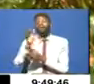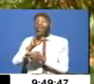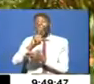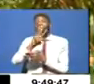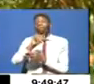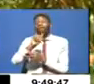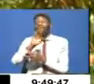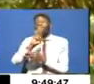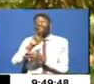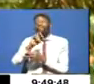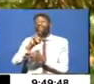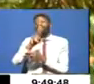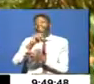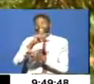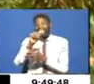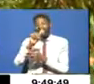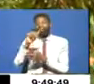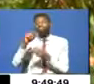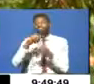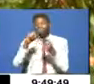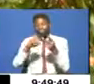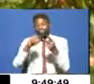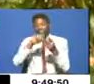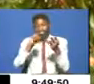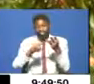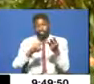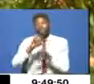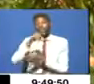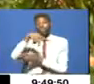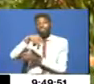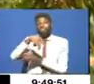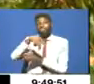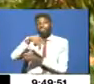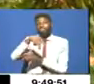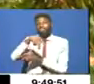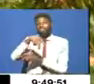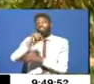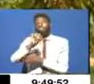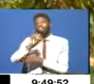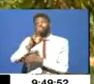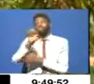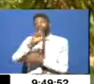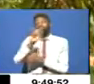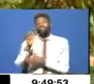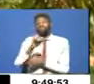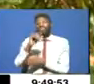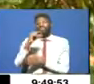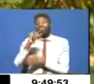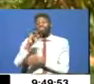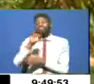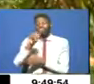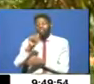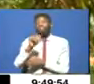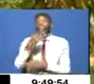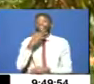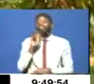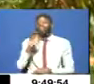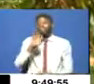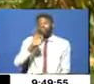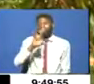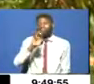both of them are late, and also the late Pius Gumo, who is the father of Fred Gumo. Fred Gumo, yeah. Who was once